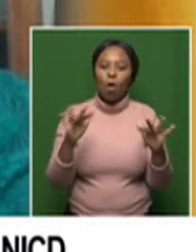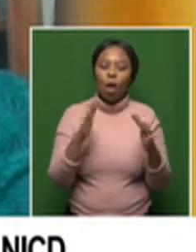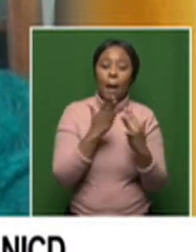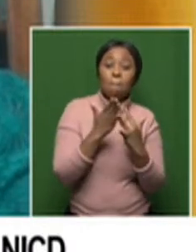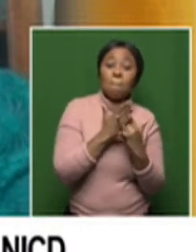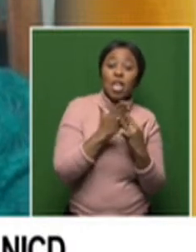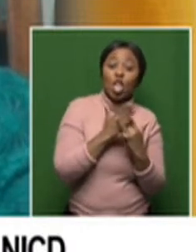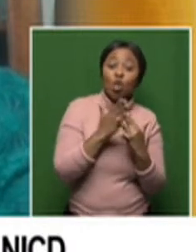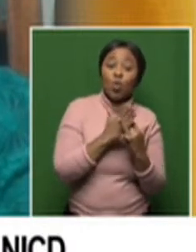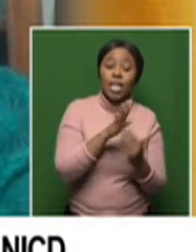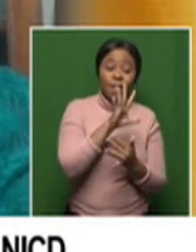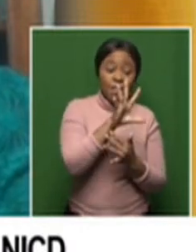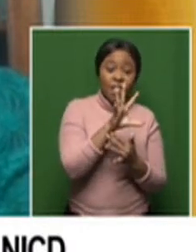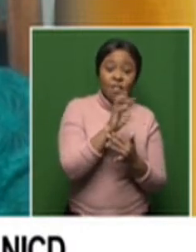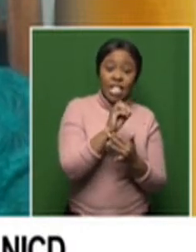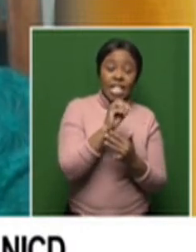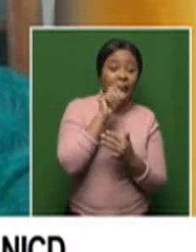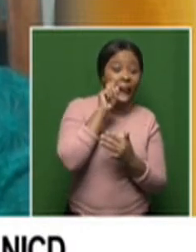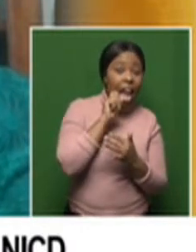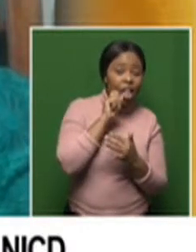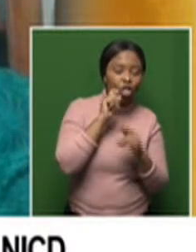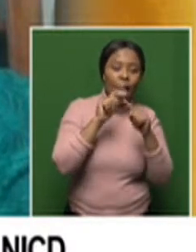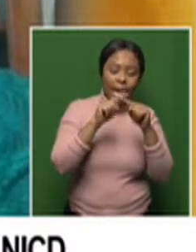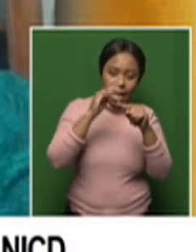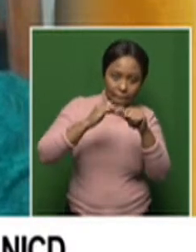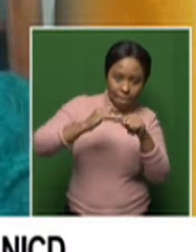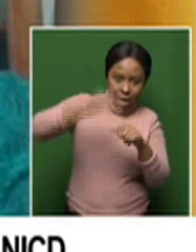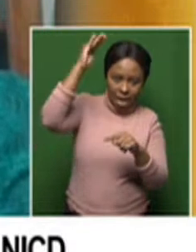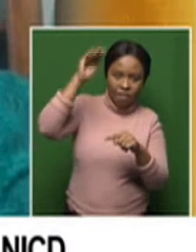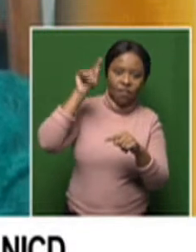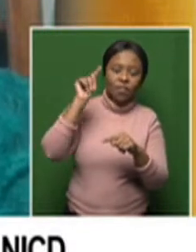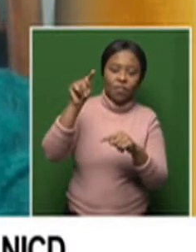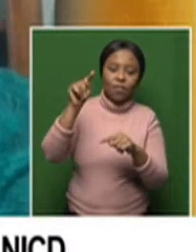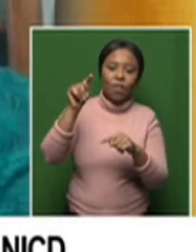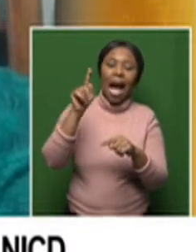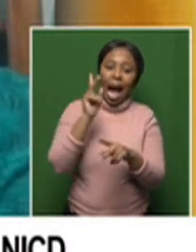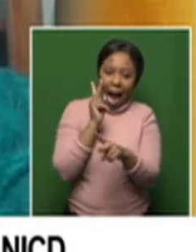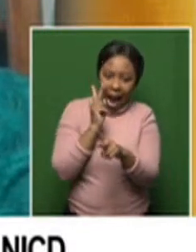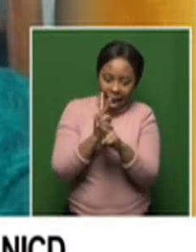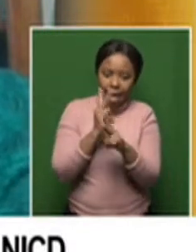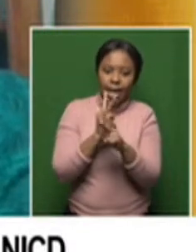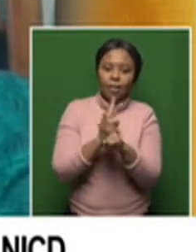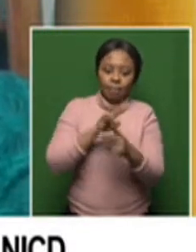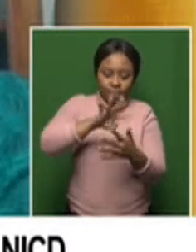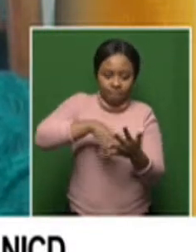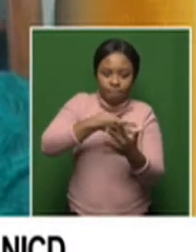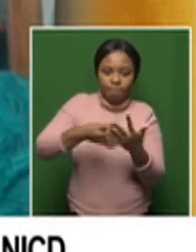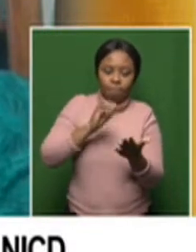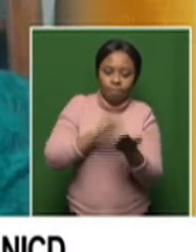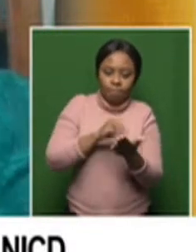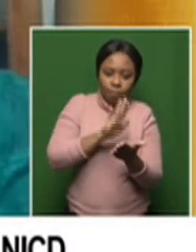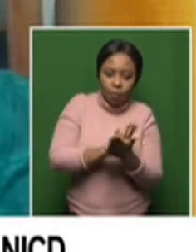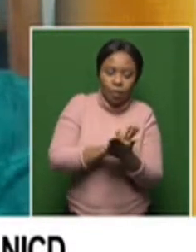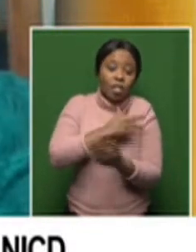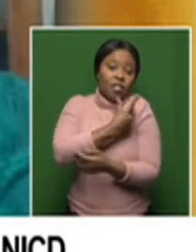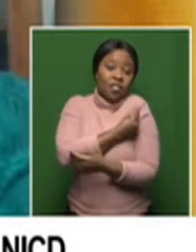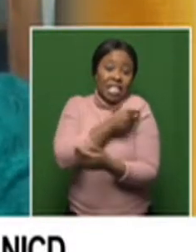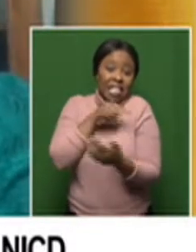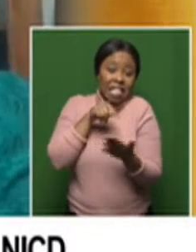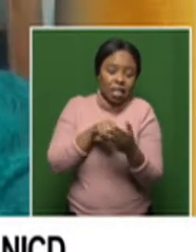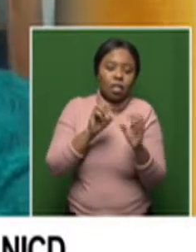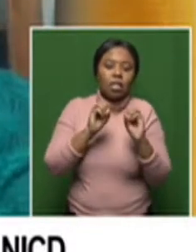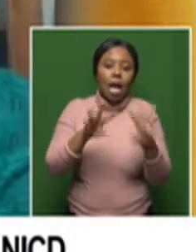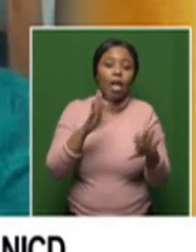the ages of 50 years and above. And we will also schedule those vaccinations to begin on